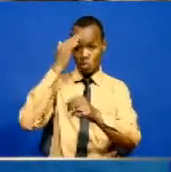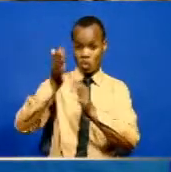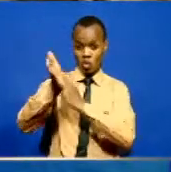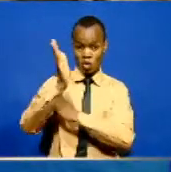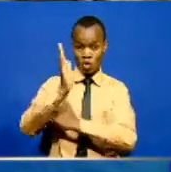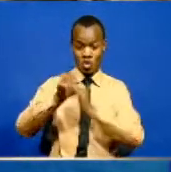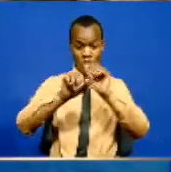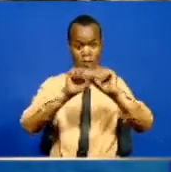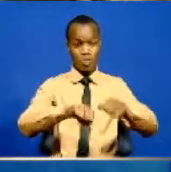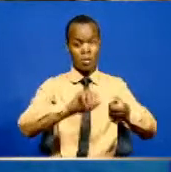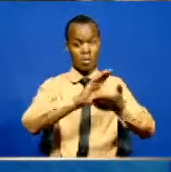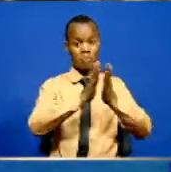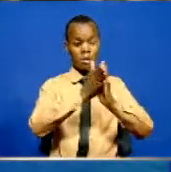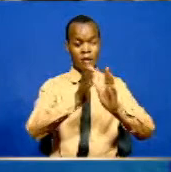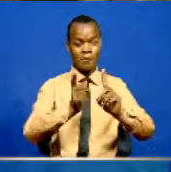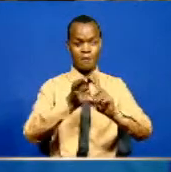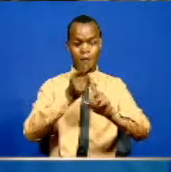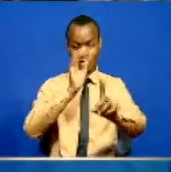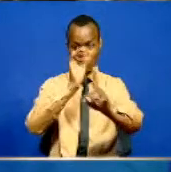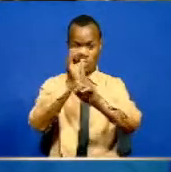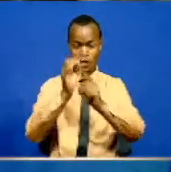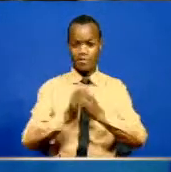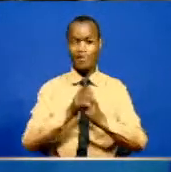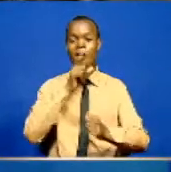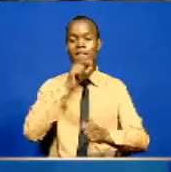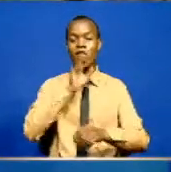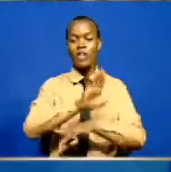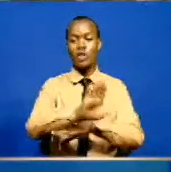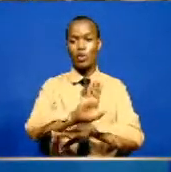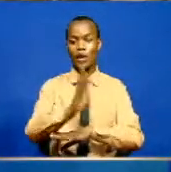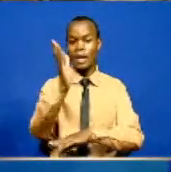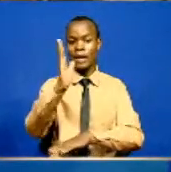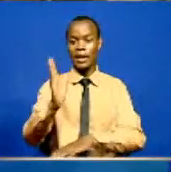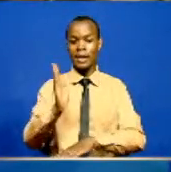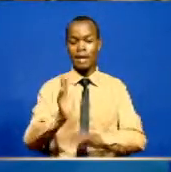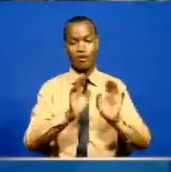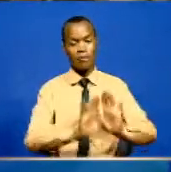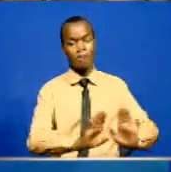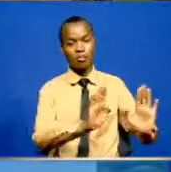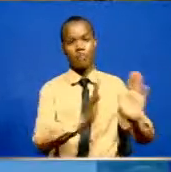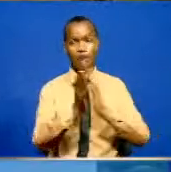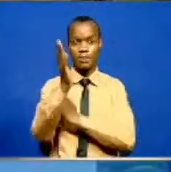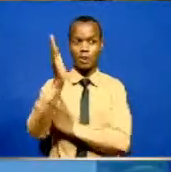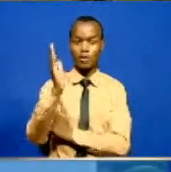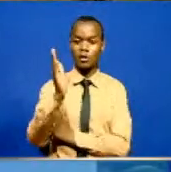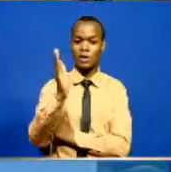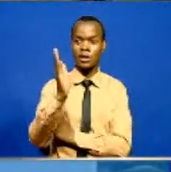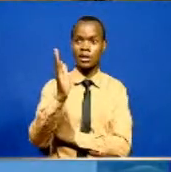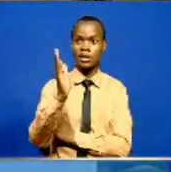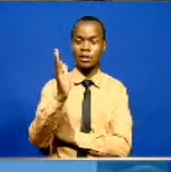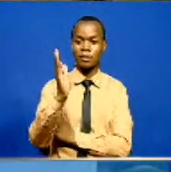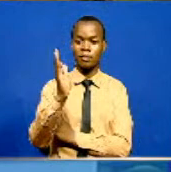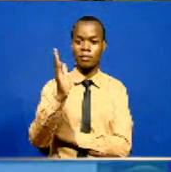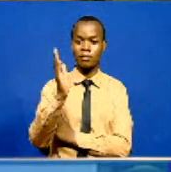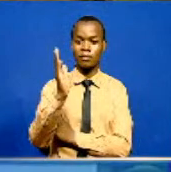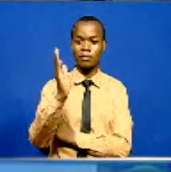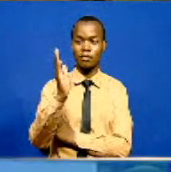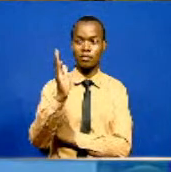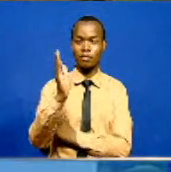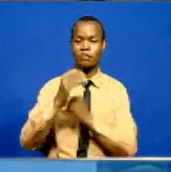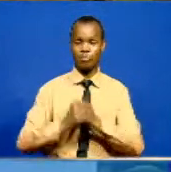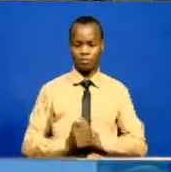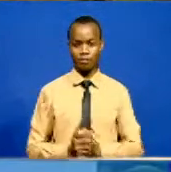treasure. Your dad never despised God. Never despise